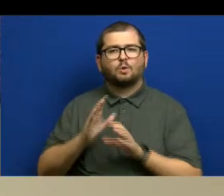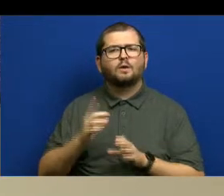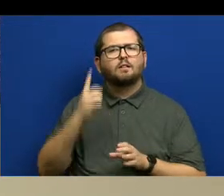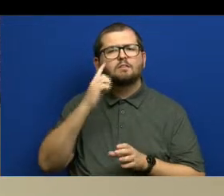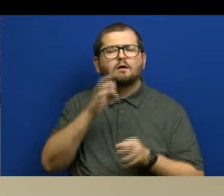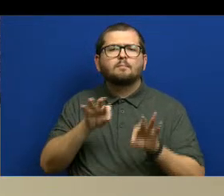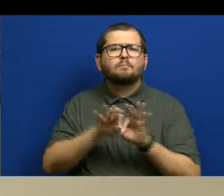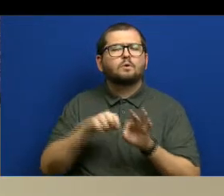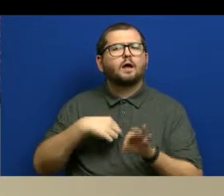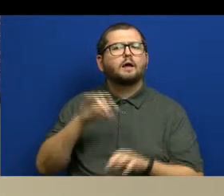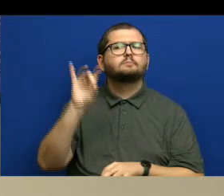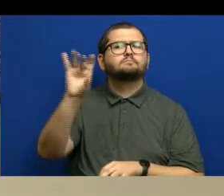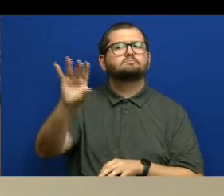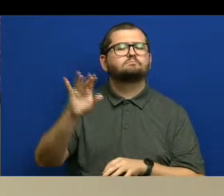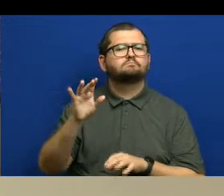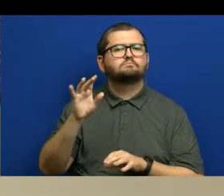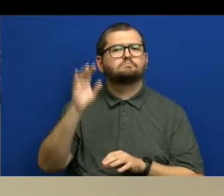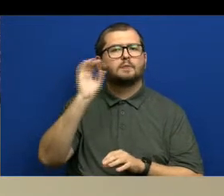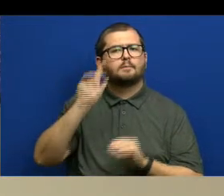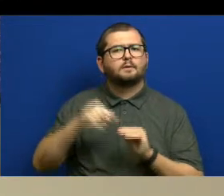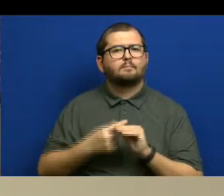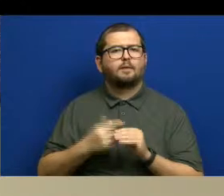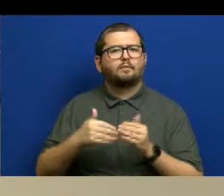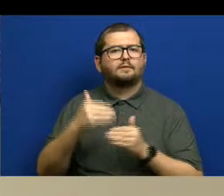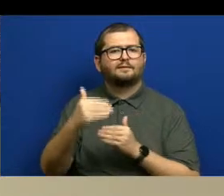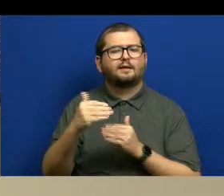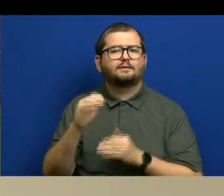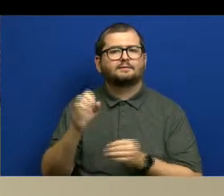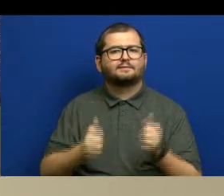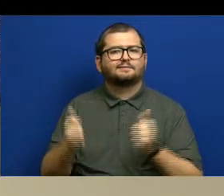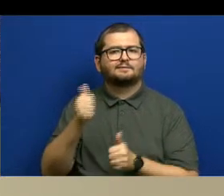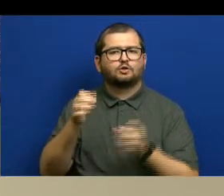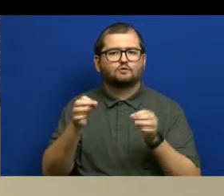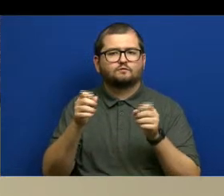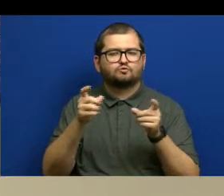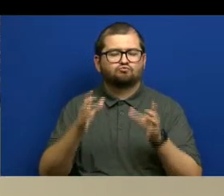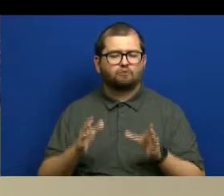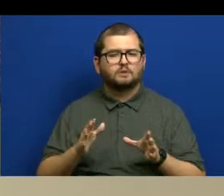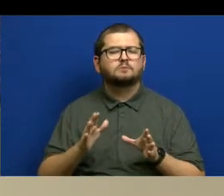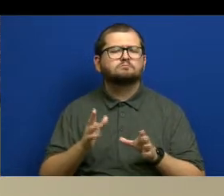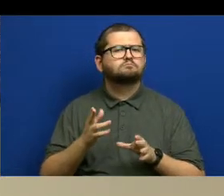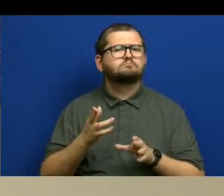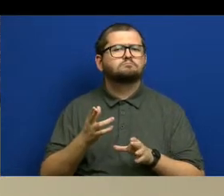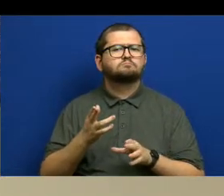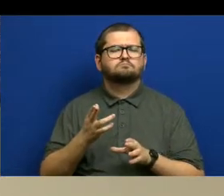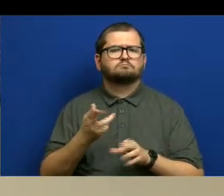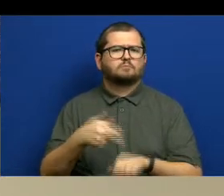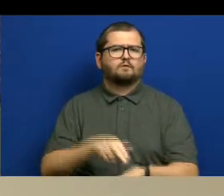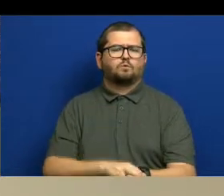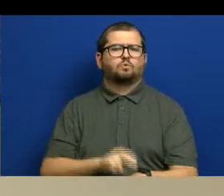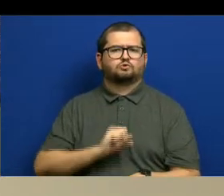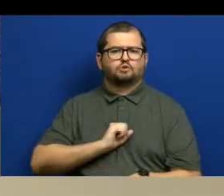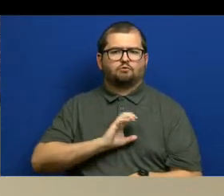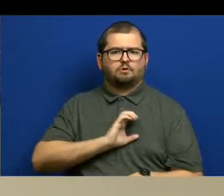the selection of the next executive director. There is no doubt that executive director Collins